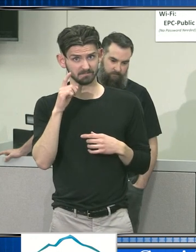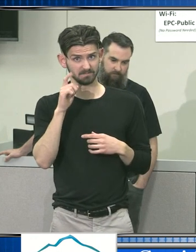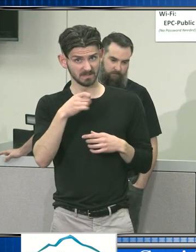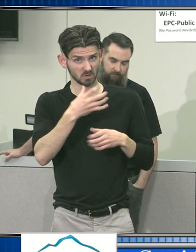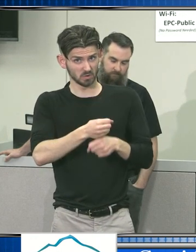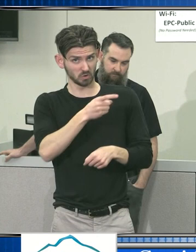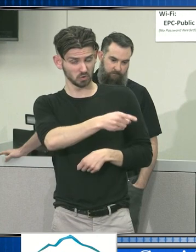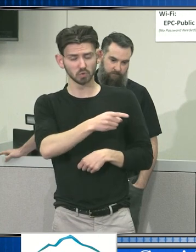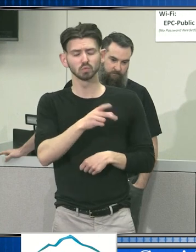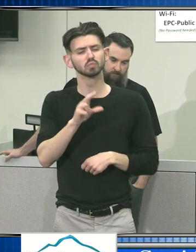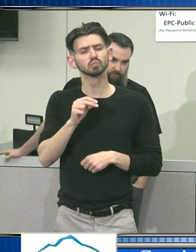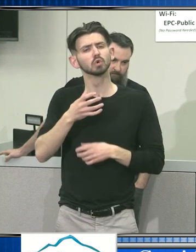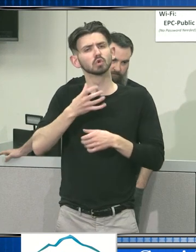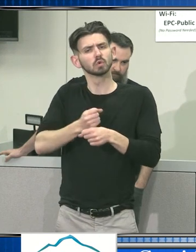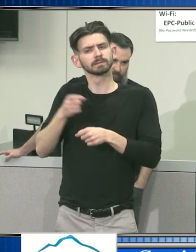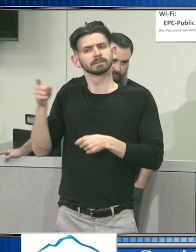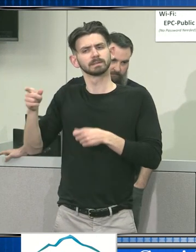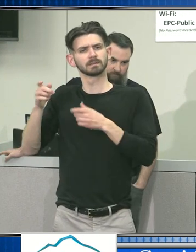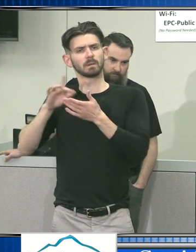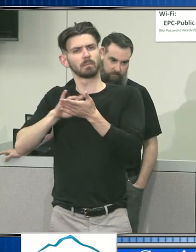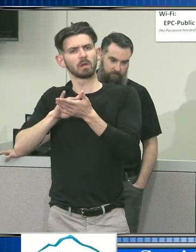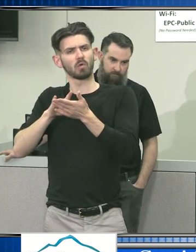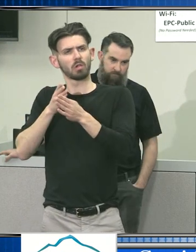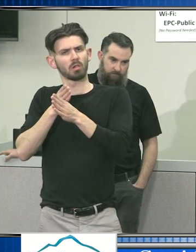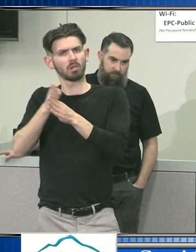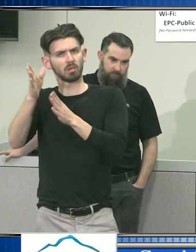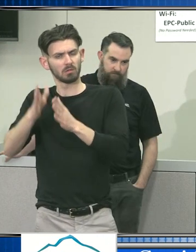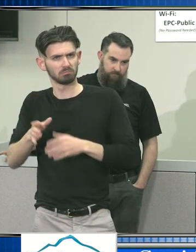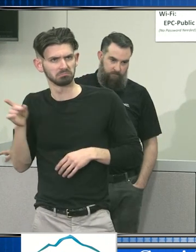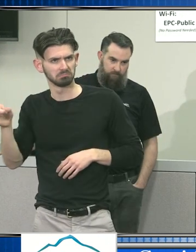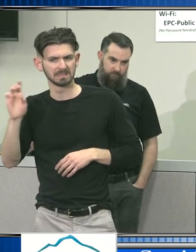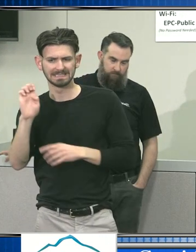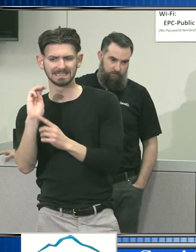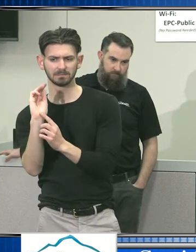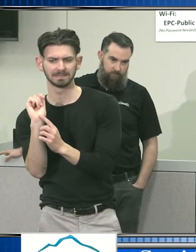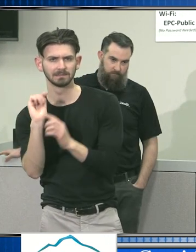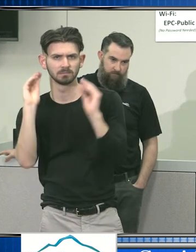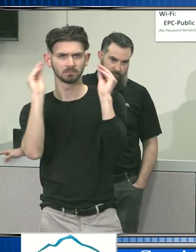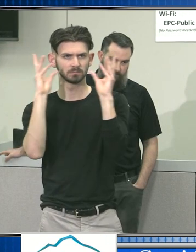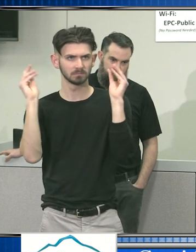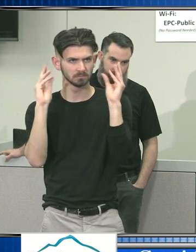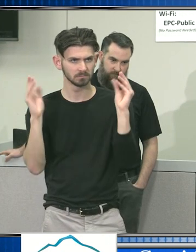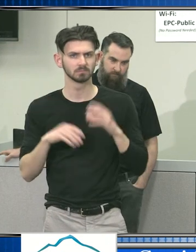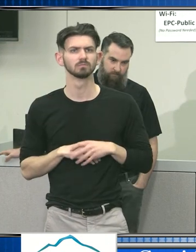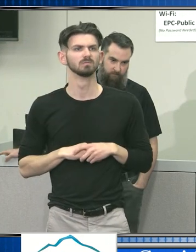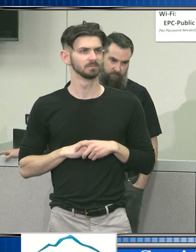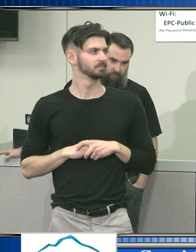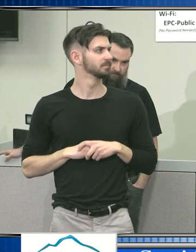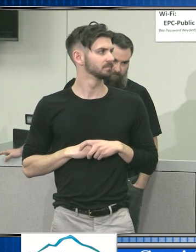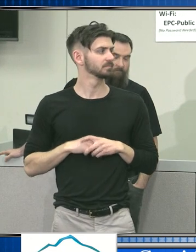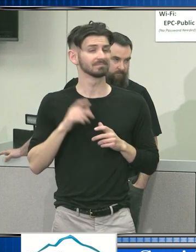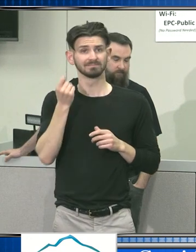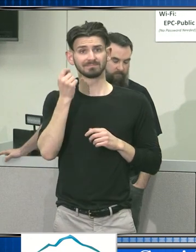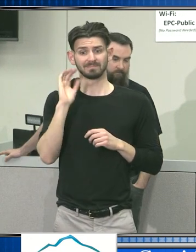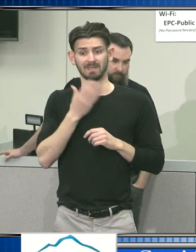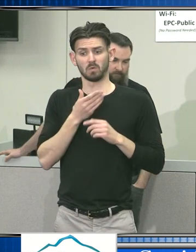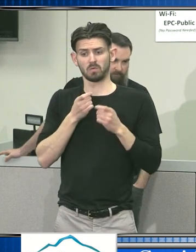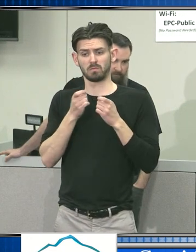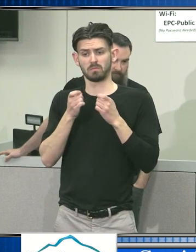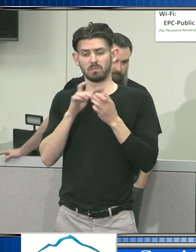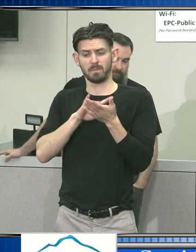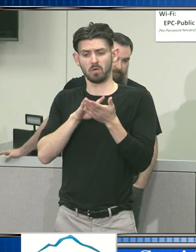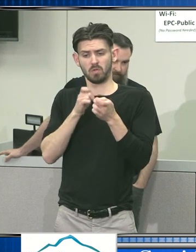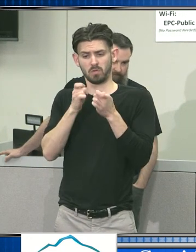medical direction, this was put through, this protocol was designed with our medical directors and actually a team of quite a